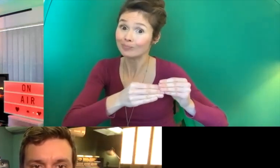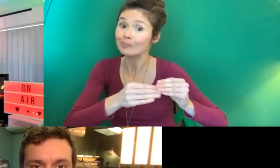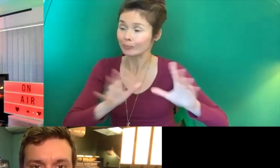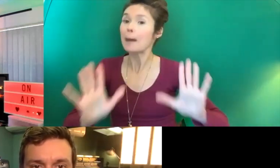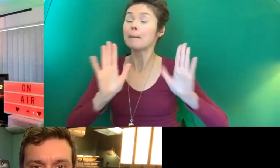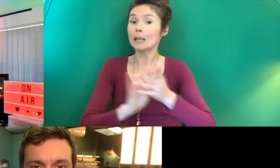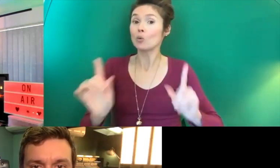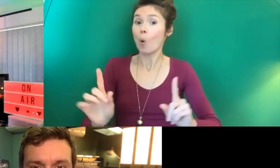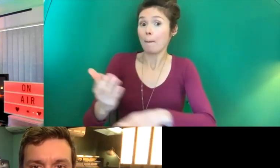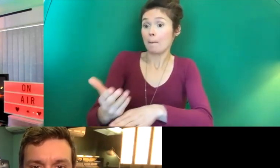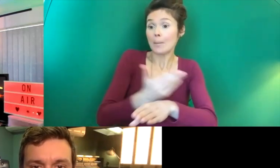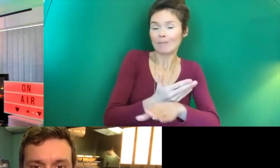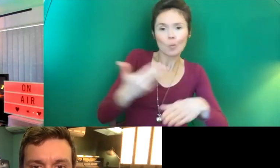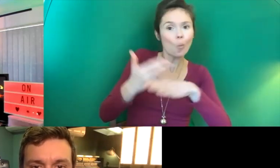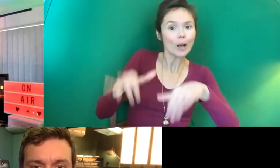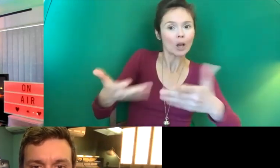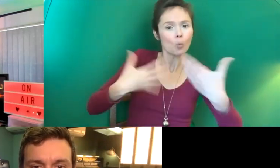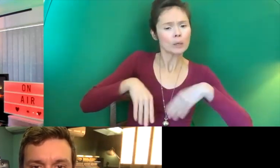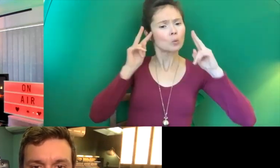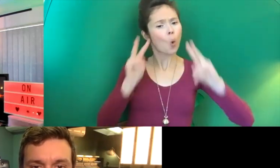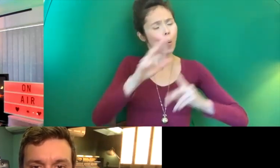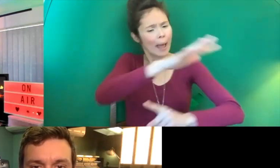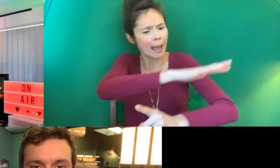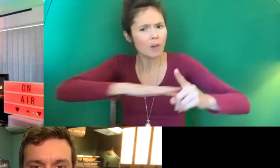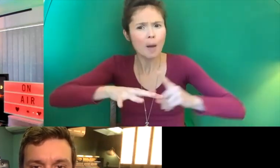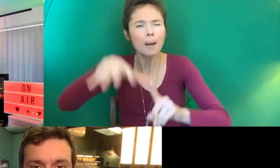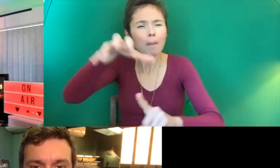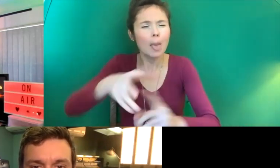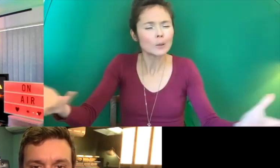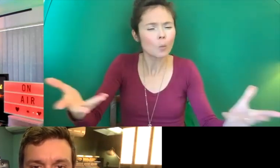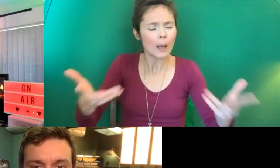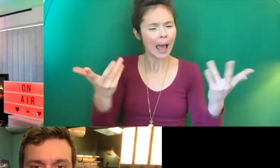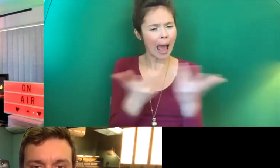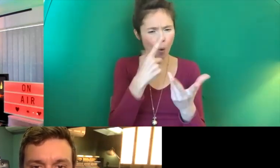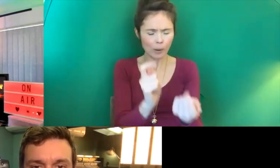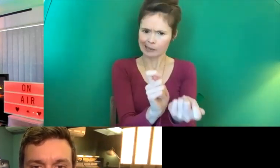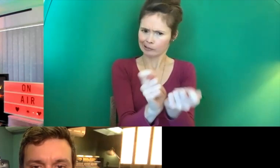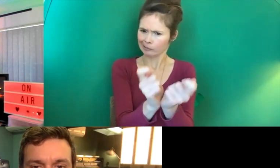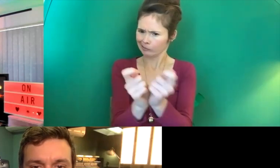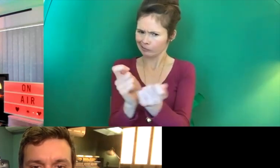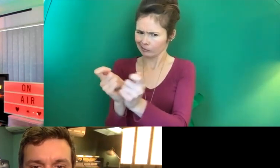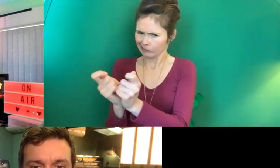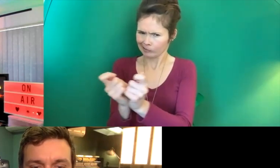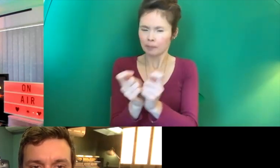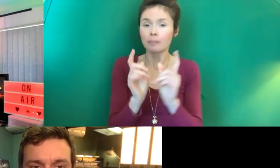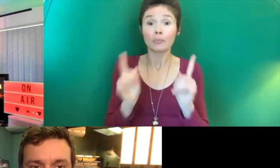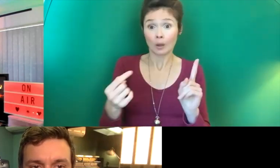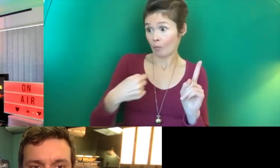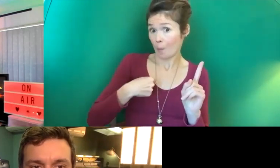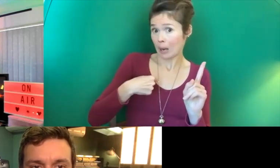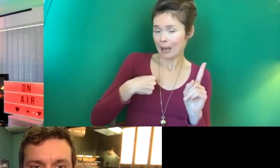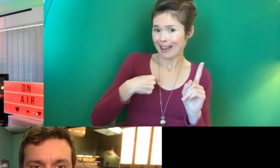preparation and planning. And I think one of the biggest access things that was really, really important was